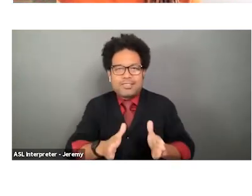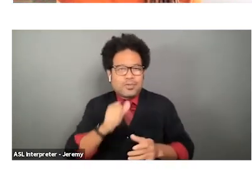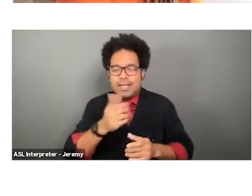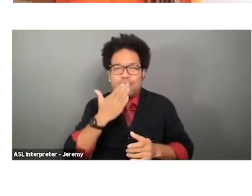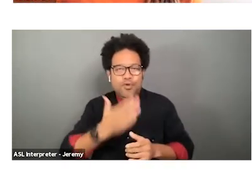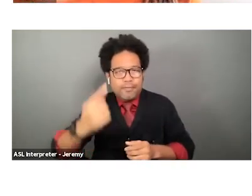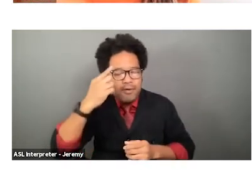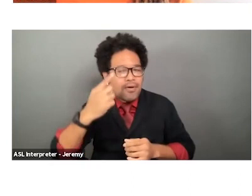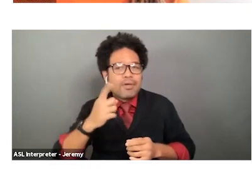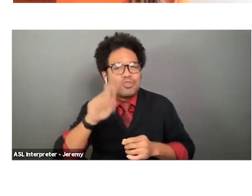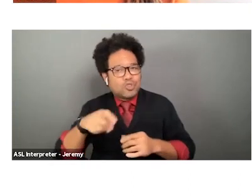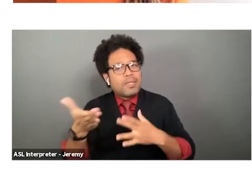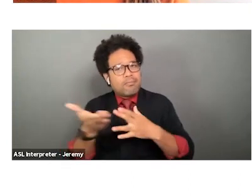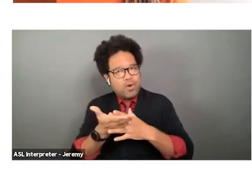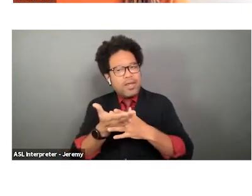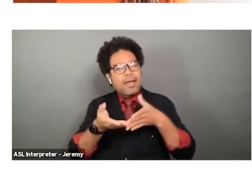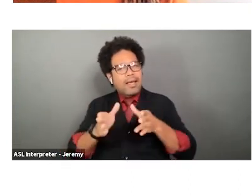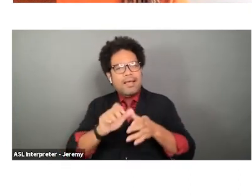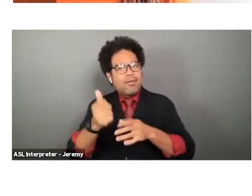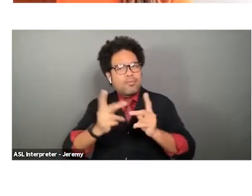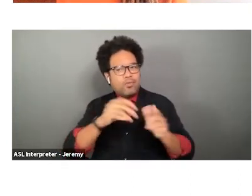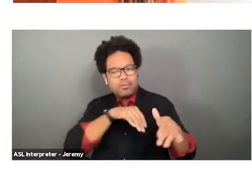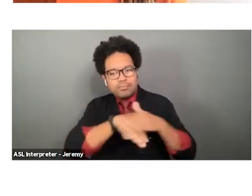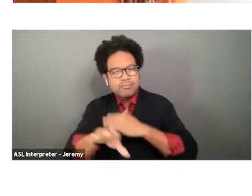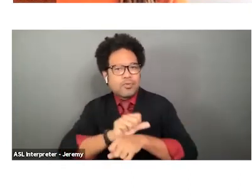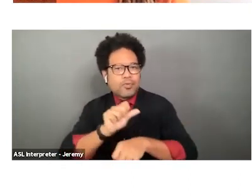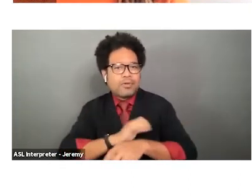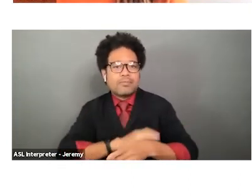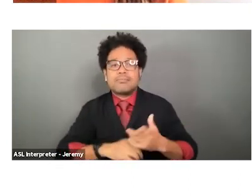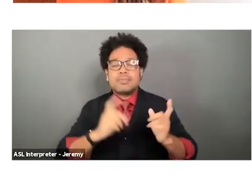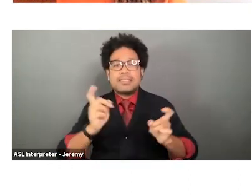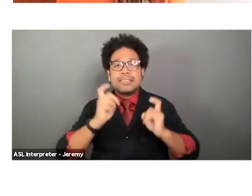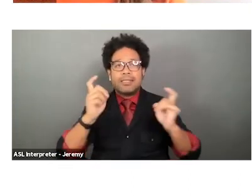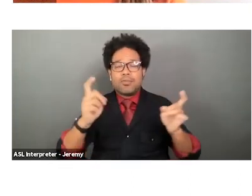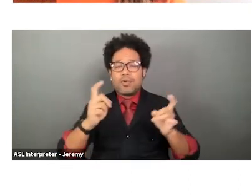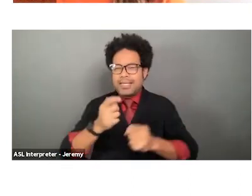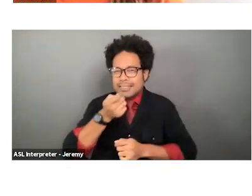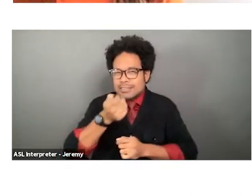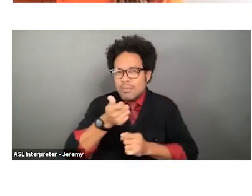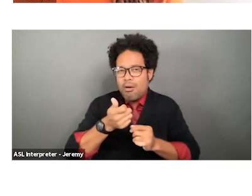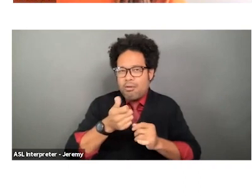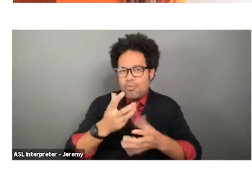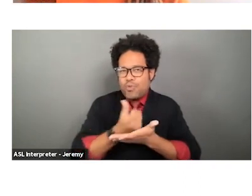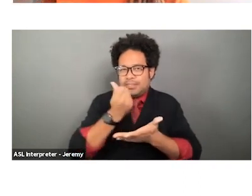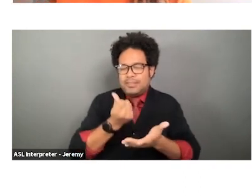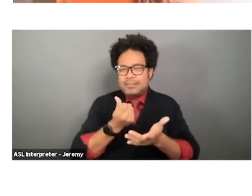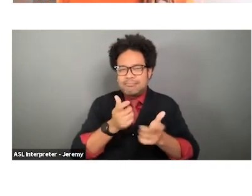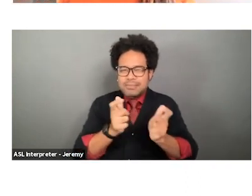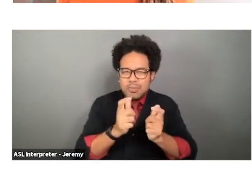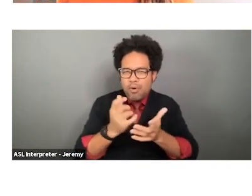to take breaks and allow more people to come into the work. Celebrate the small wins. It's extremely